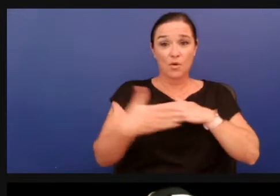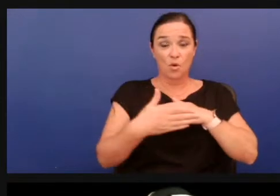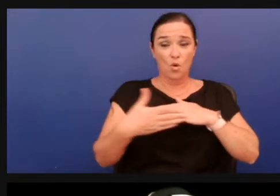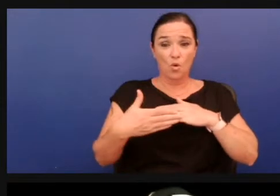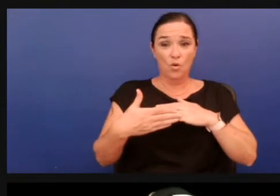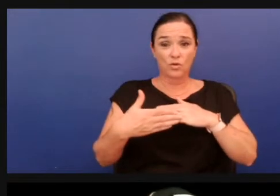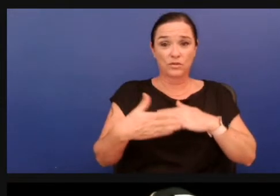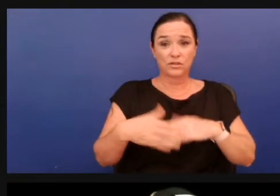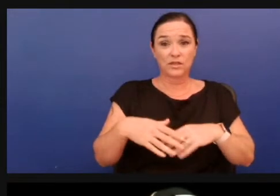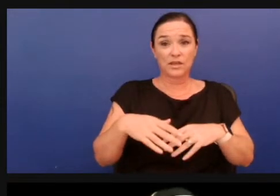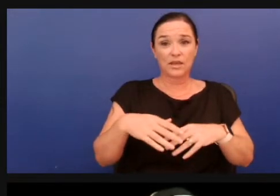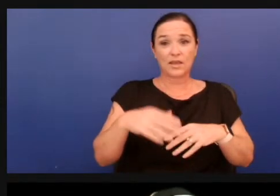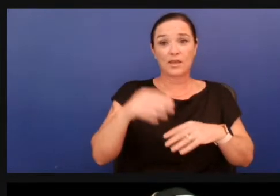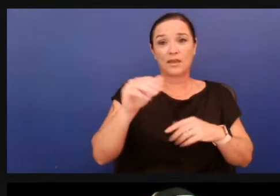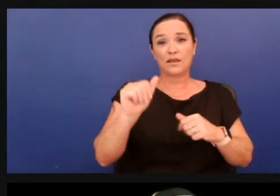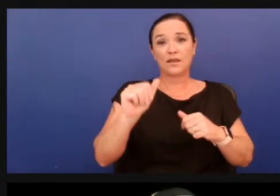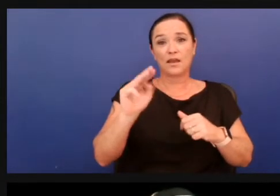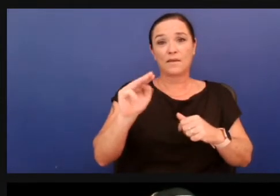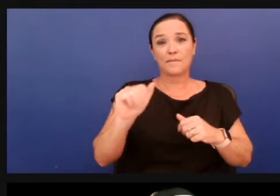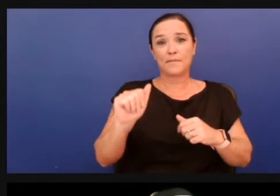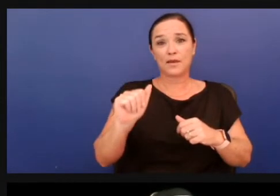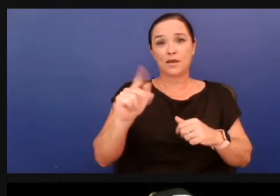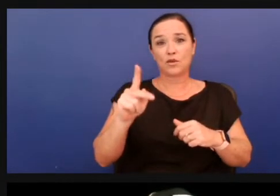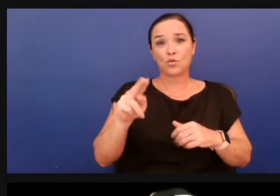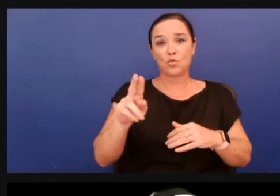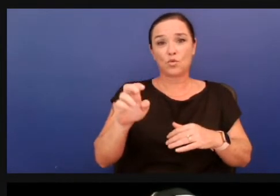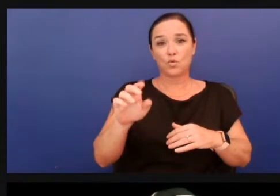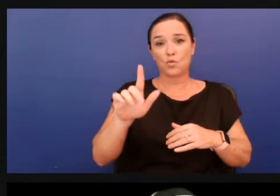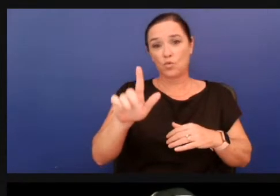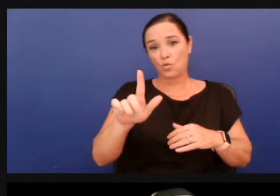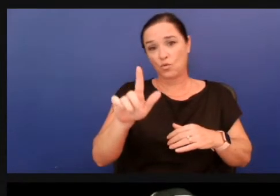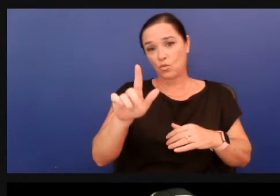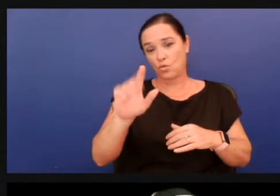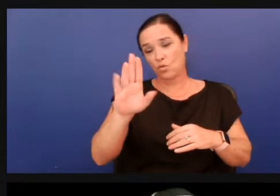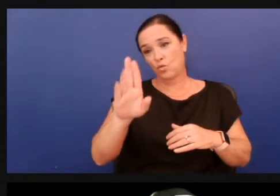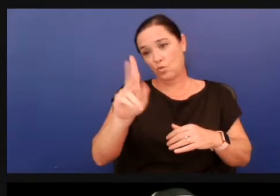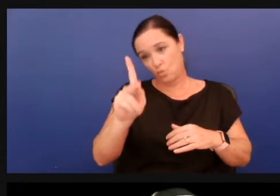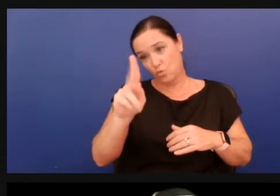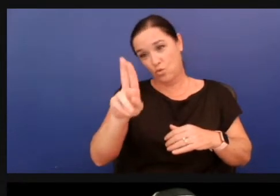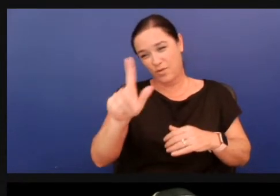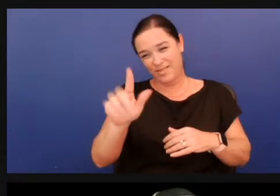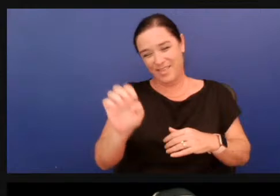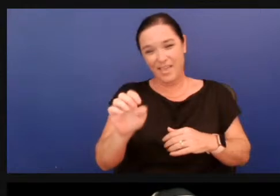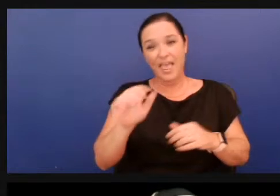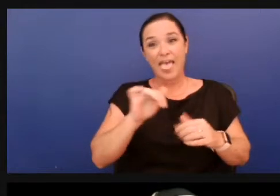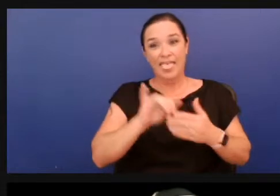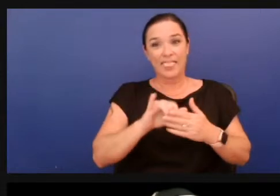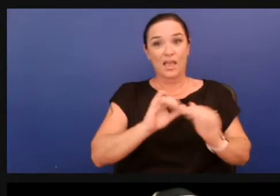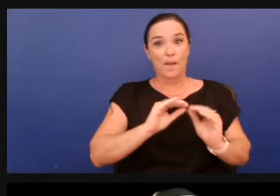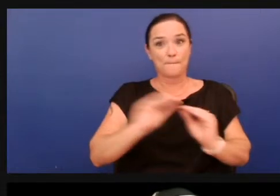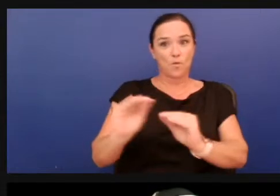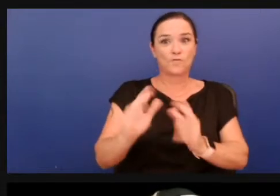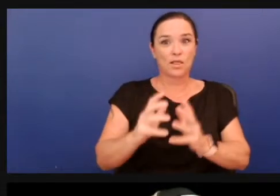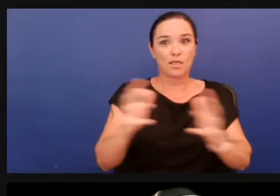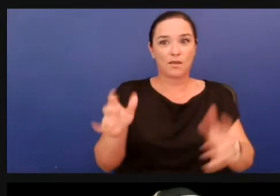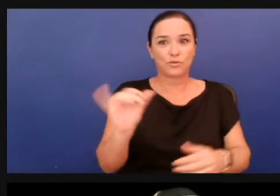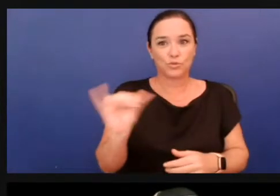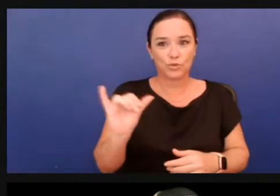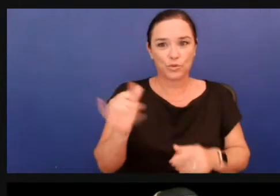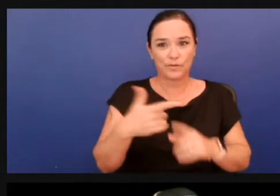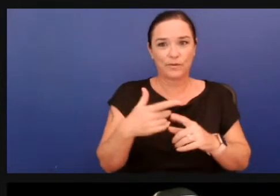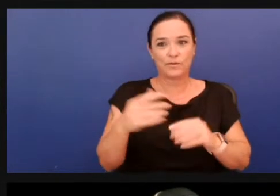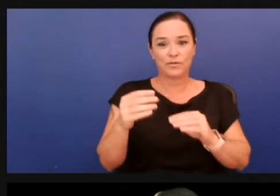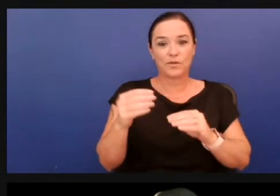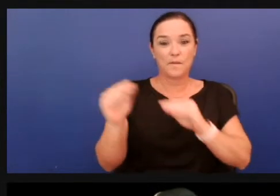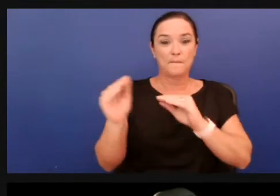Lemakule, that station got shoved a lot also, right, to the east by